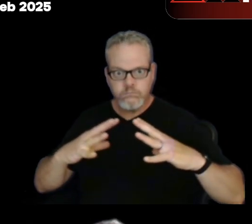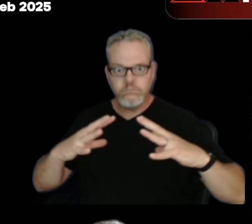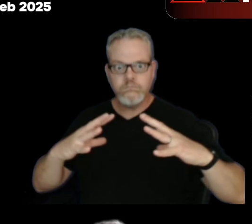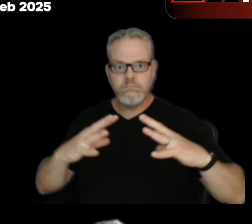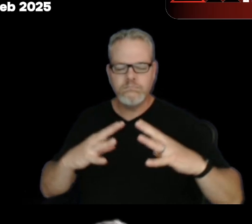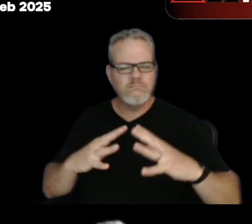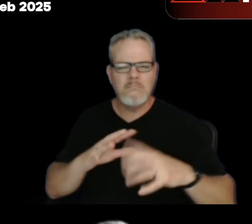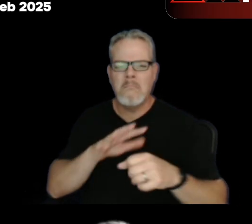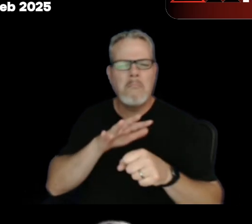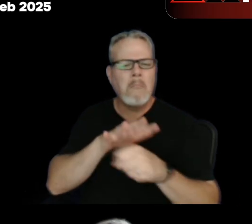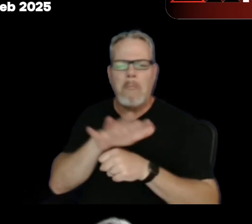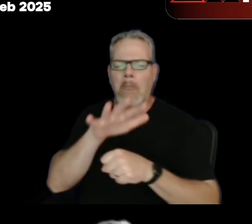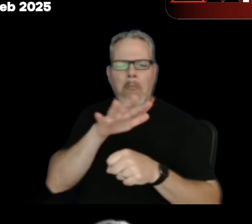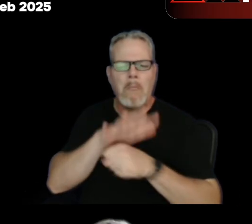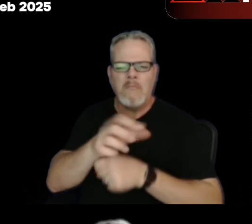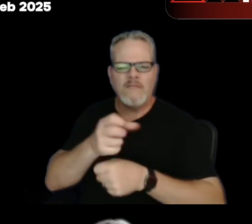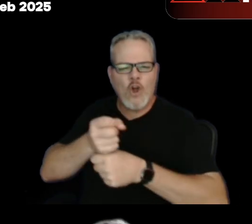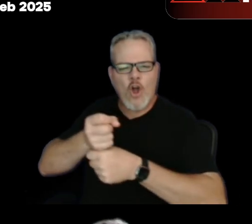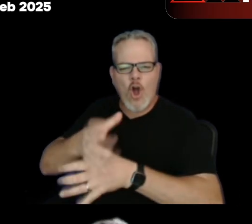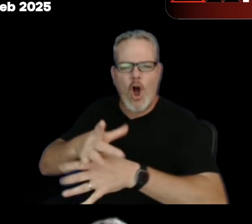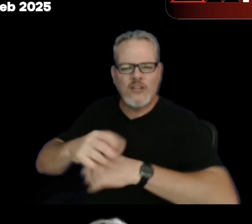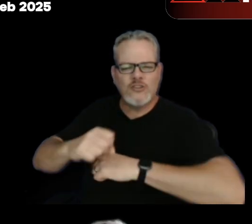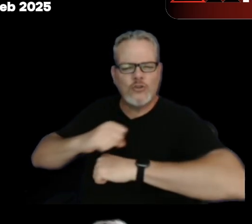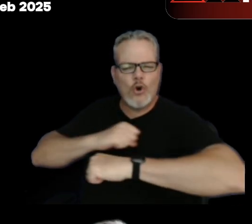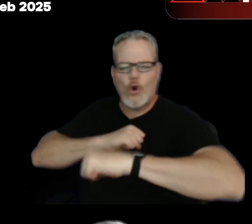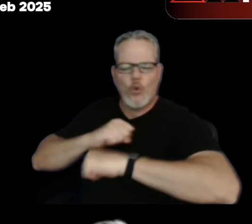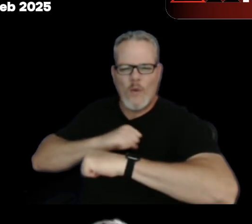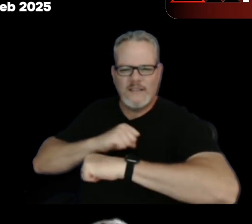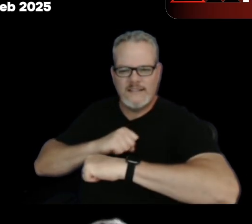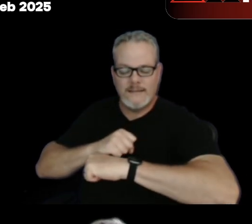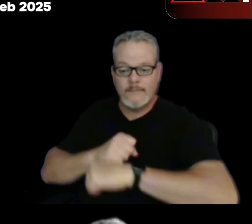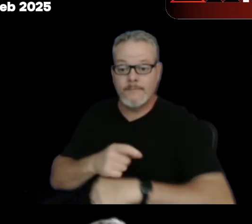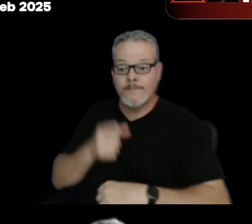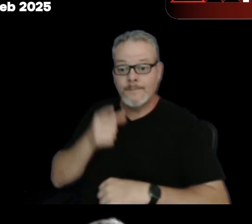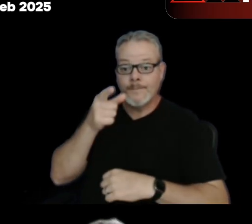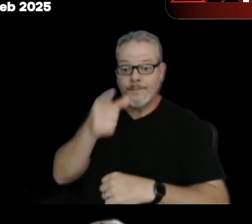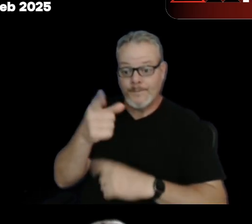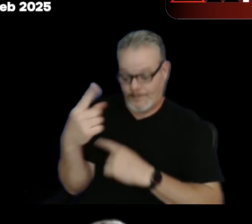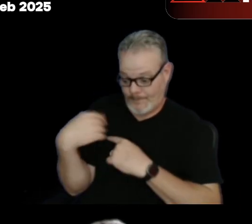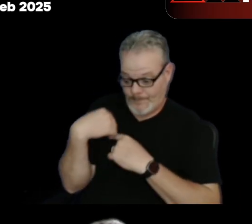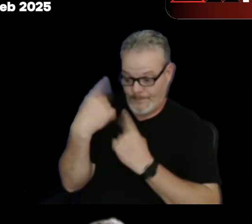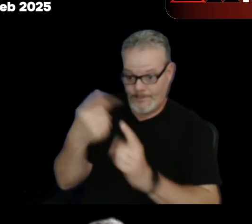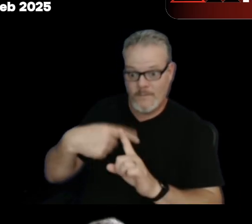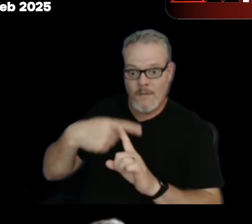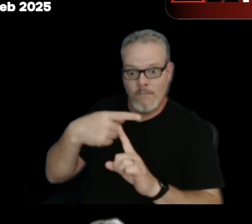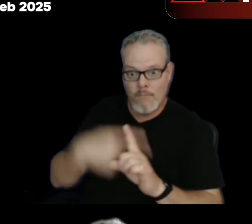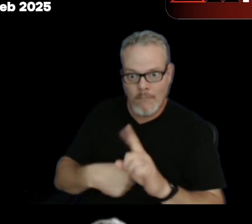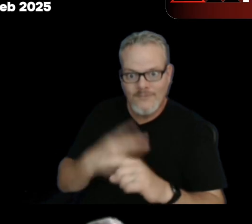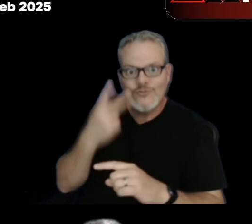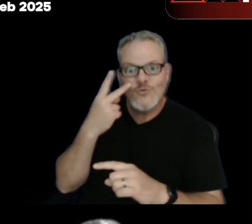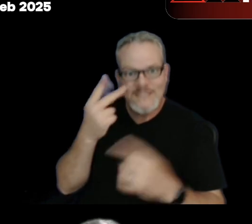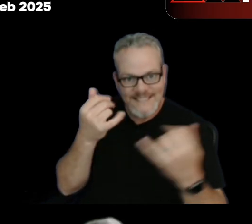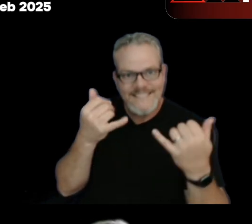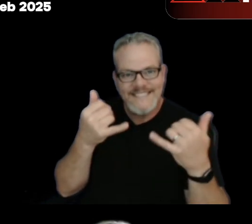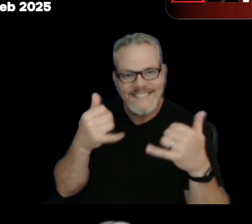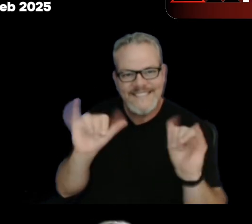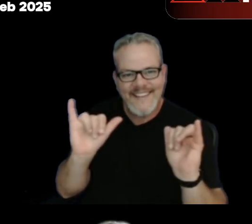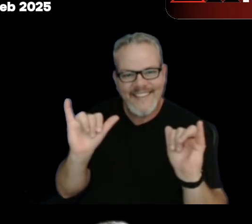cause stresses and earthquakes. Here are the earthquakes for the whole last month. You can see they're still